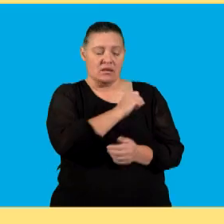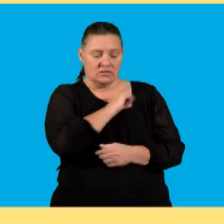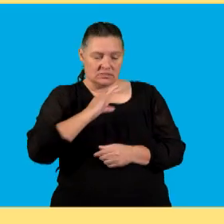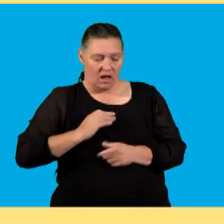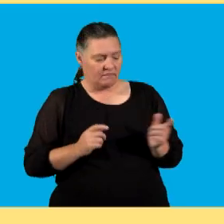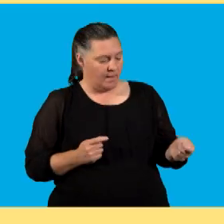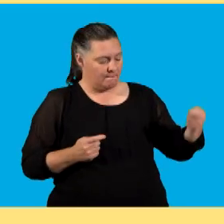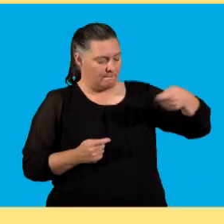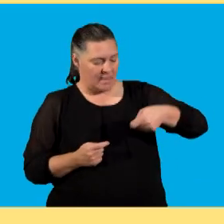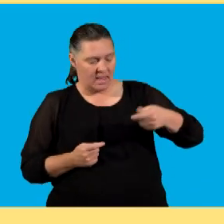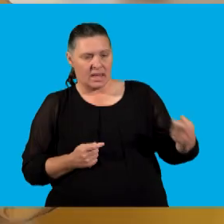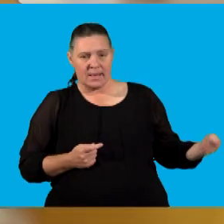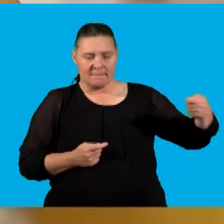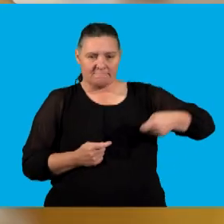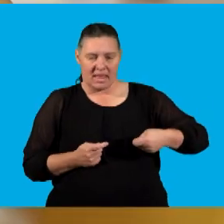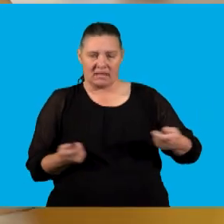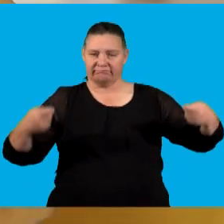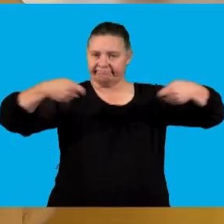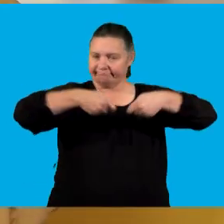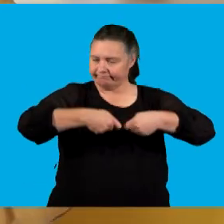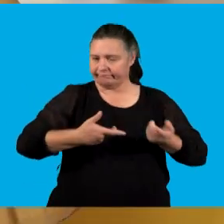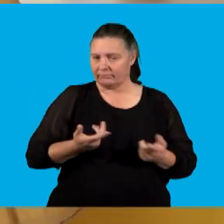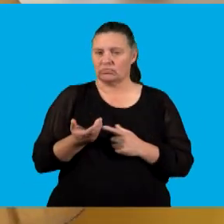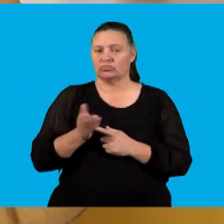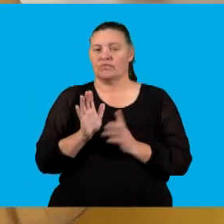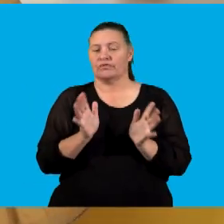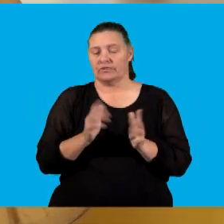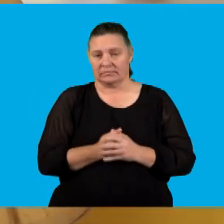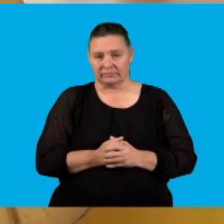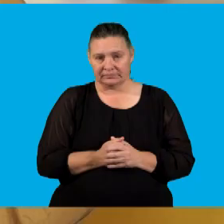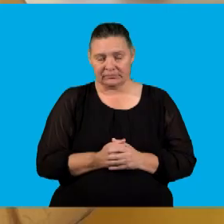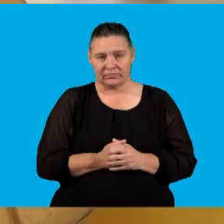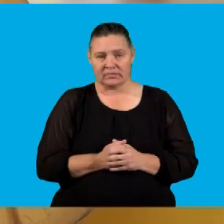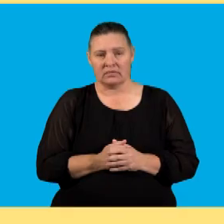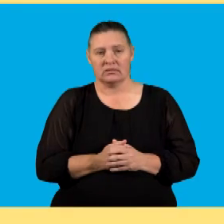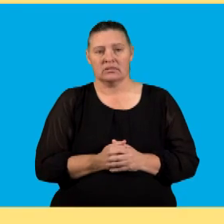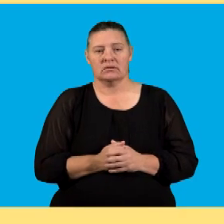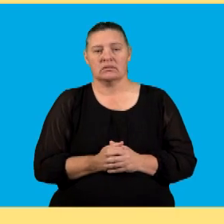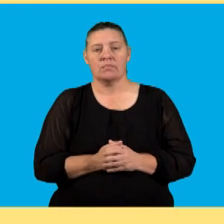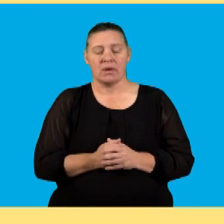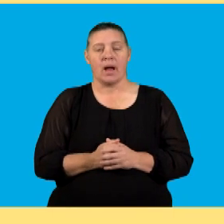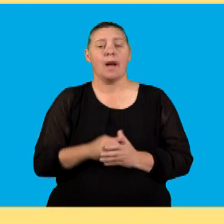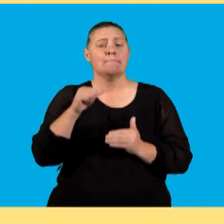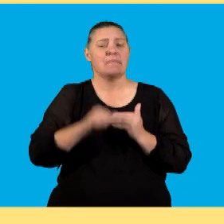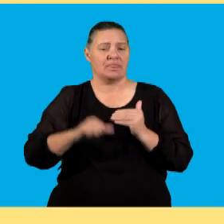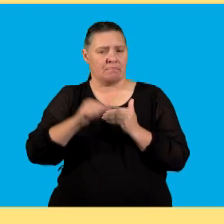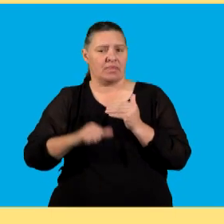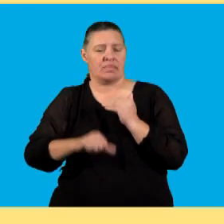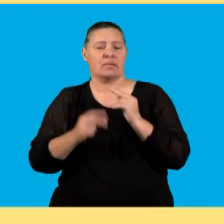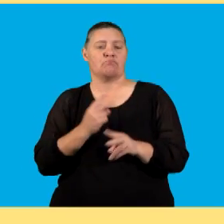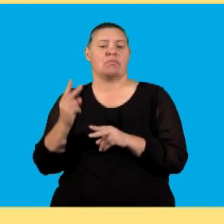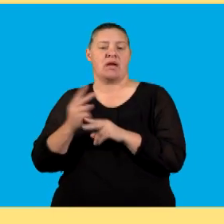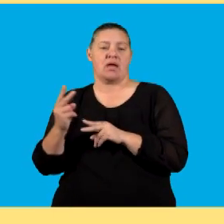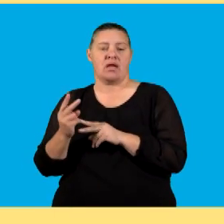for each employee. Remember, we spoke about contributions already. It is prepared monthly and is